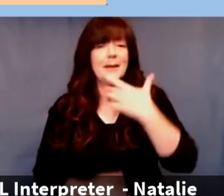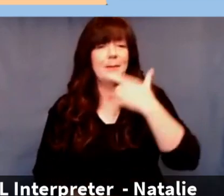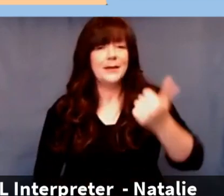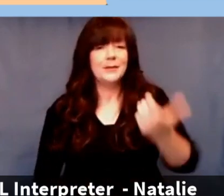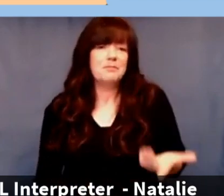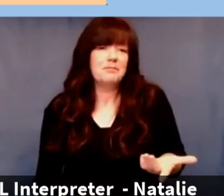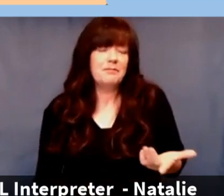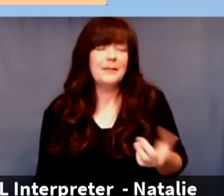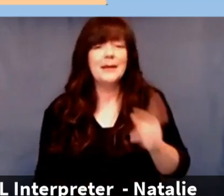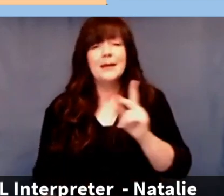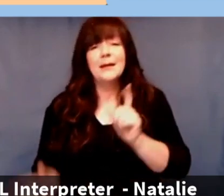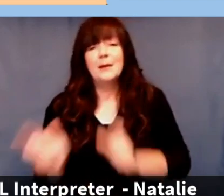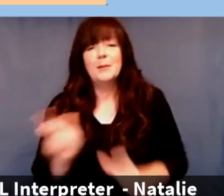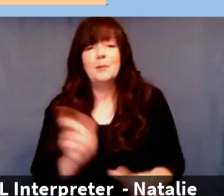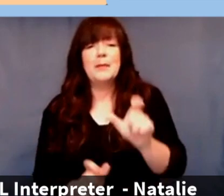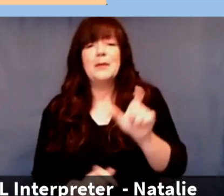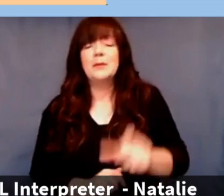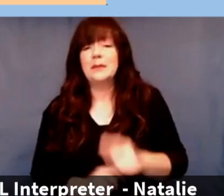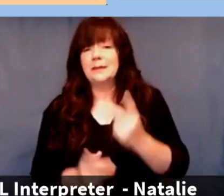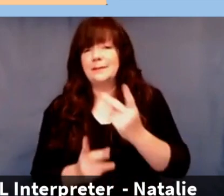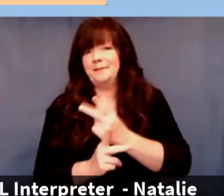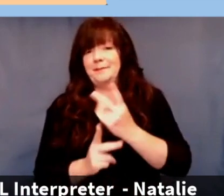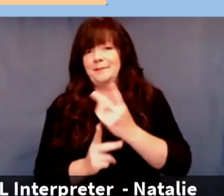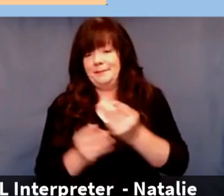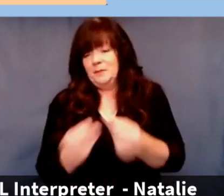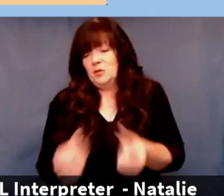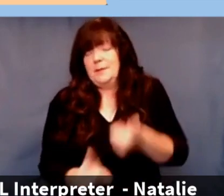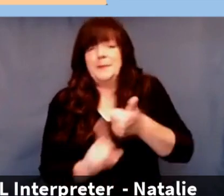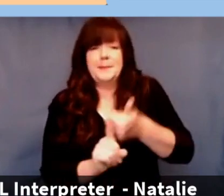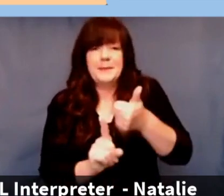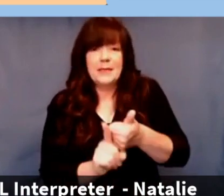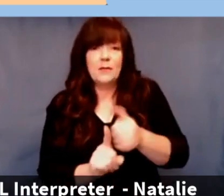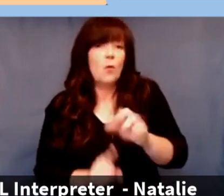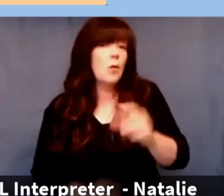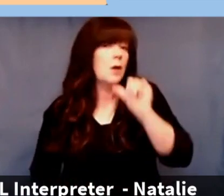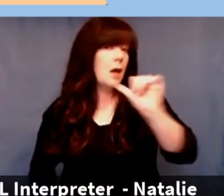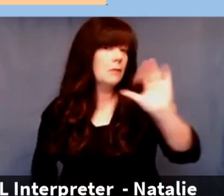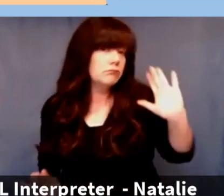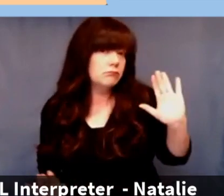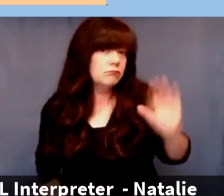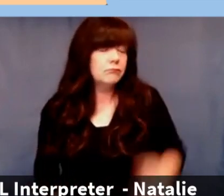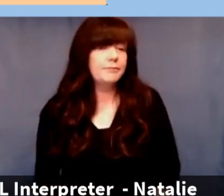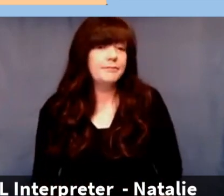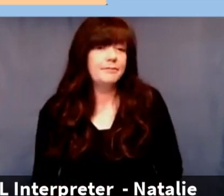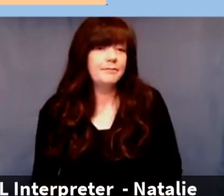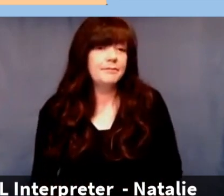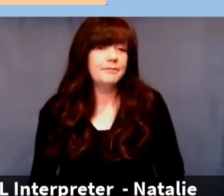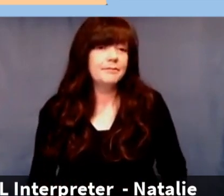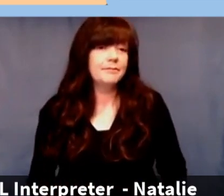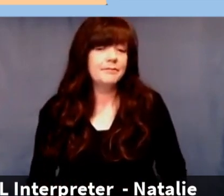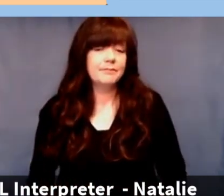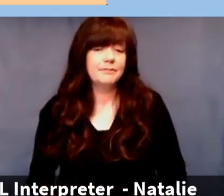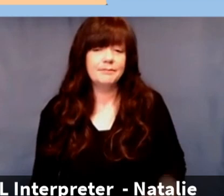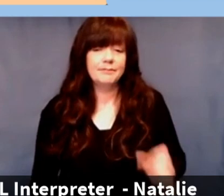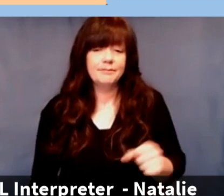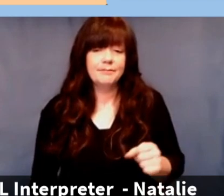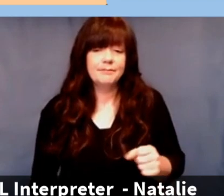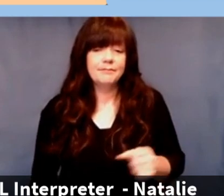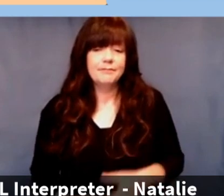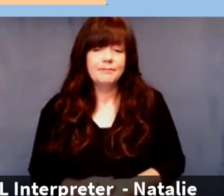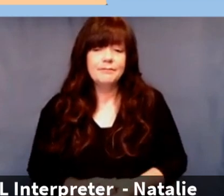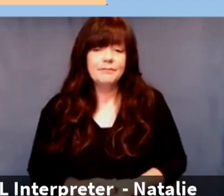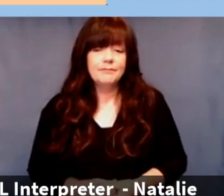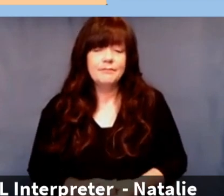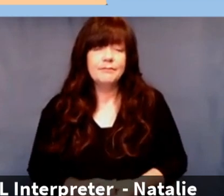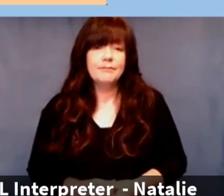they have to come to their own resolve or don't, you know, or don't. True. Yeah.